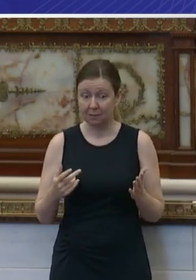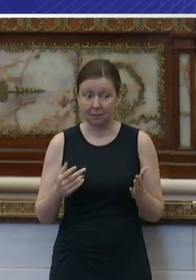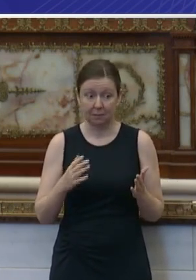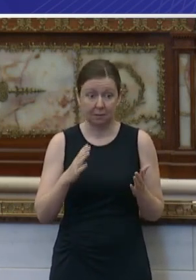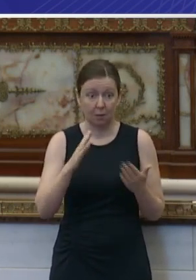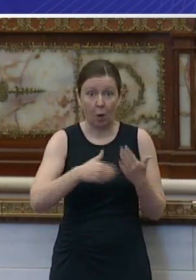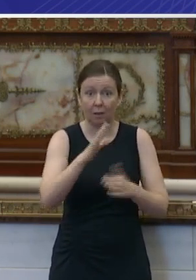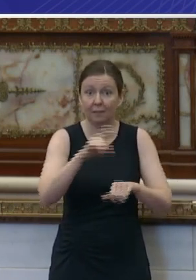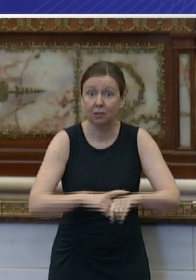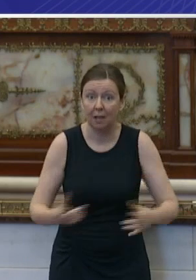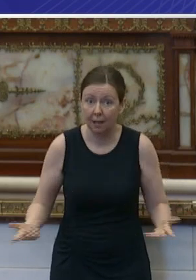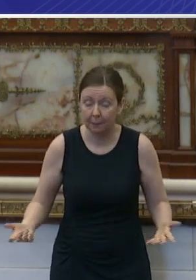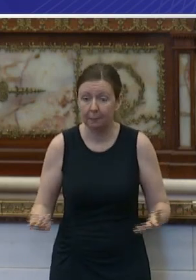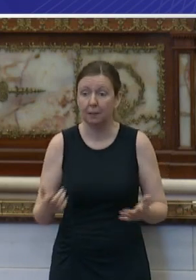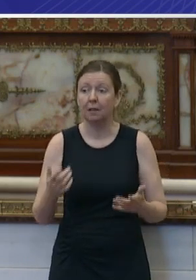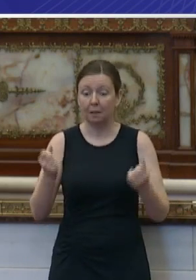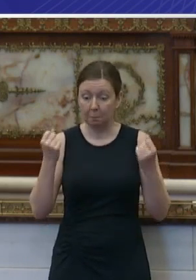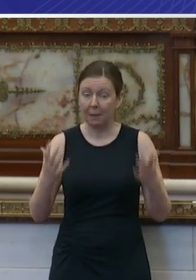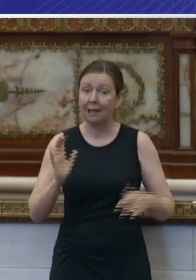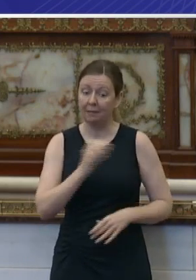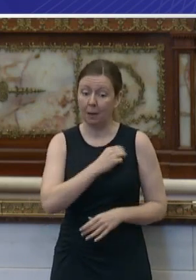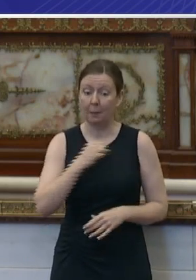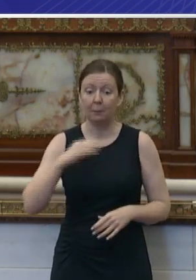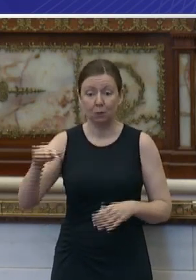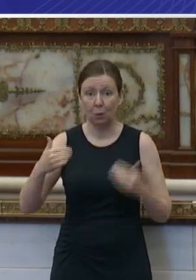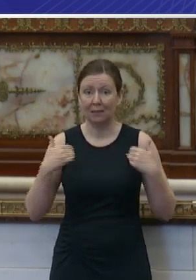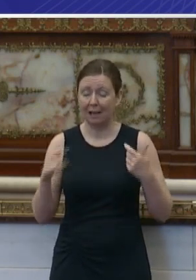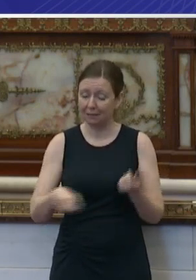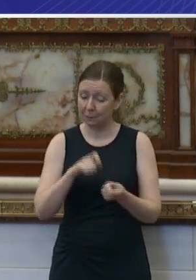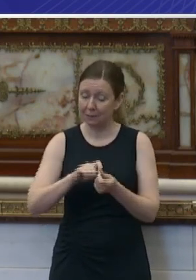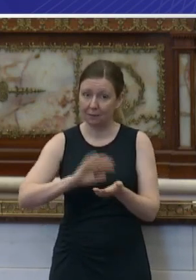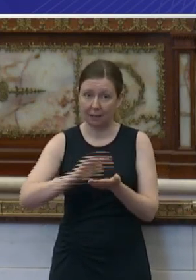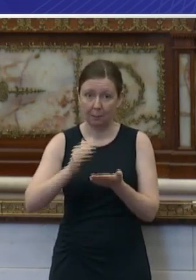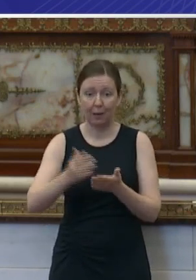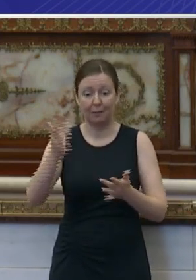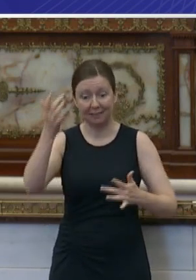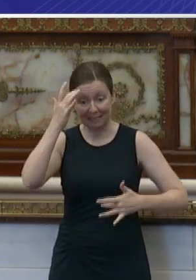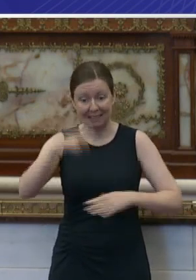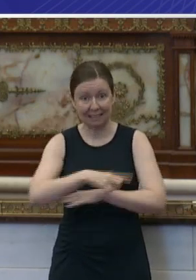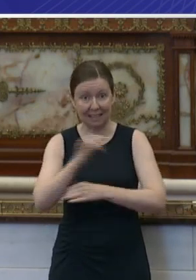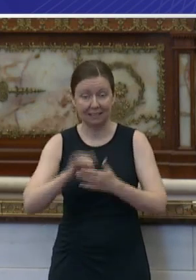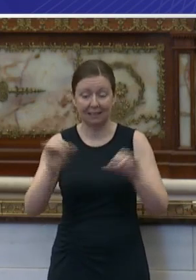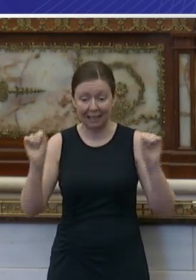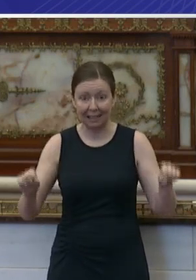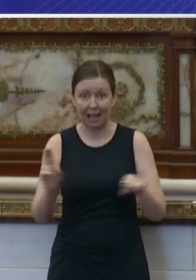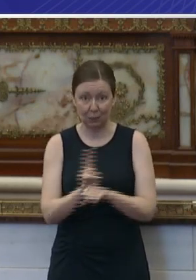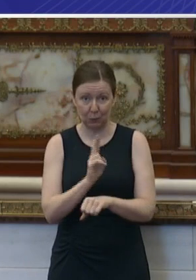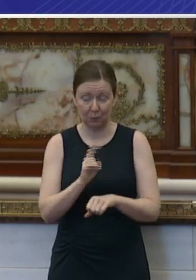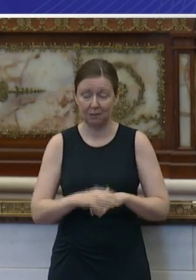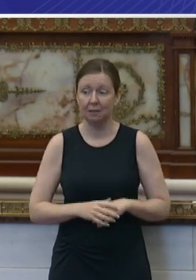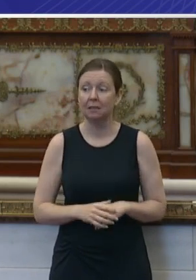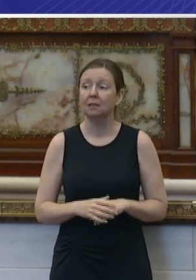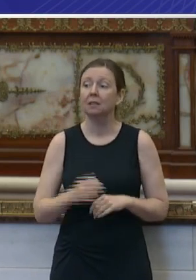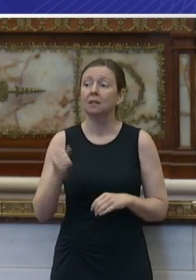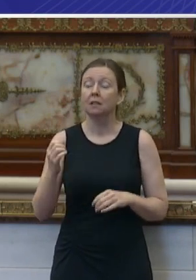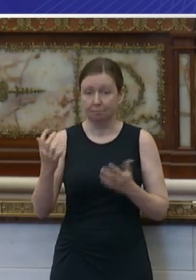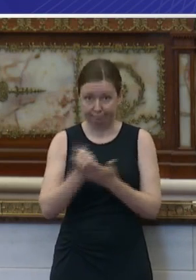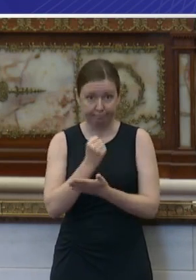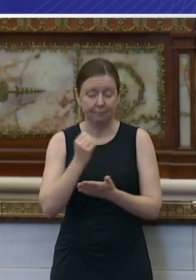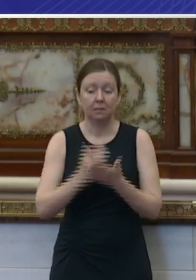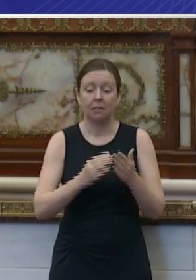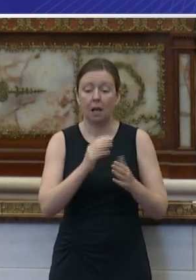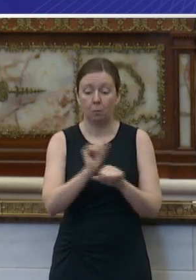their time. A lot of our members only have a certain amount of sick days that they are able to obtain. So some